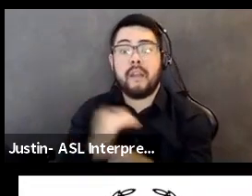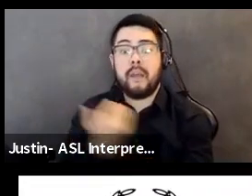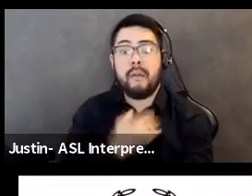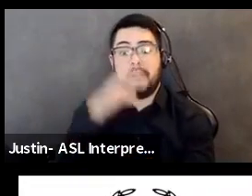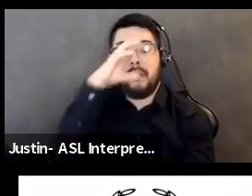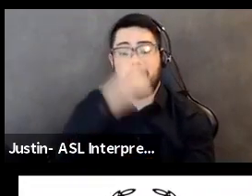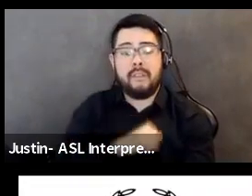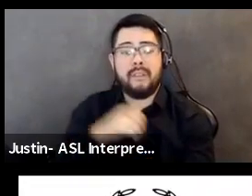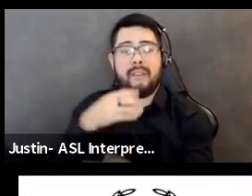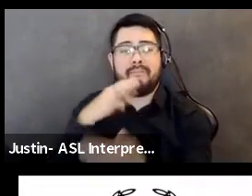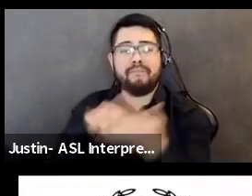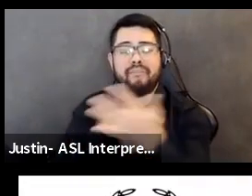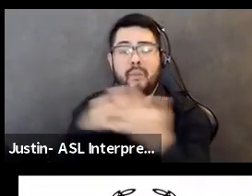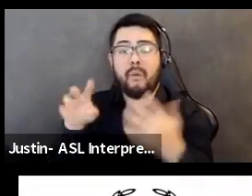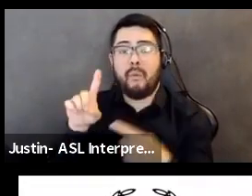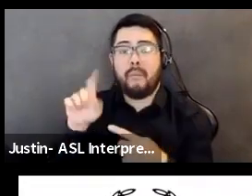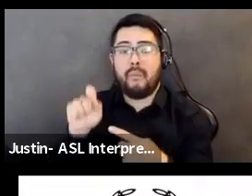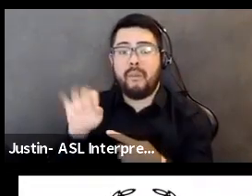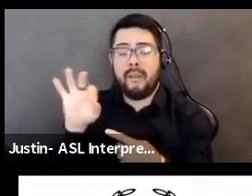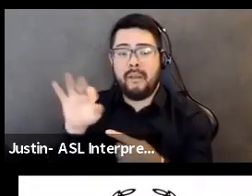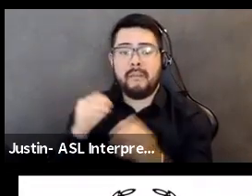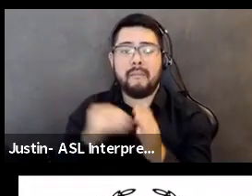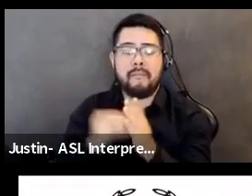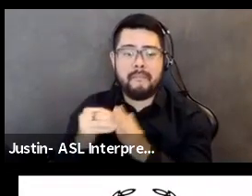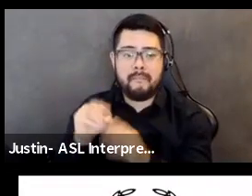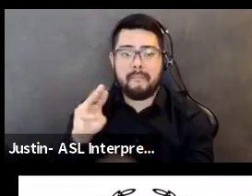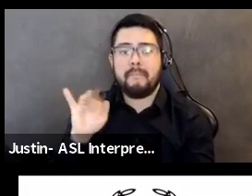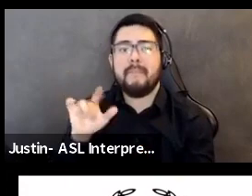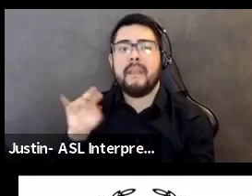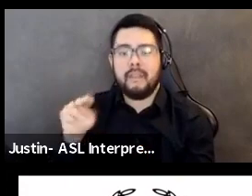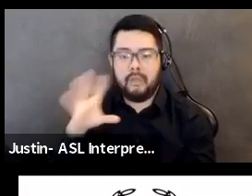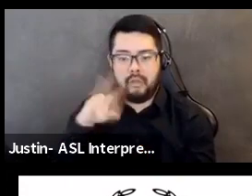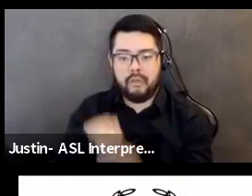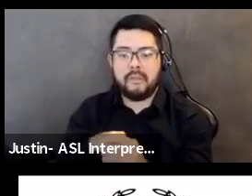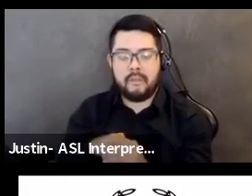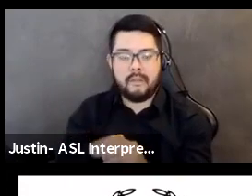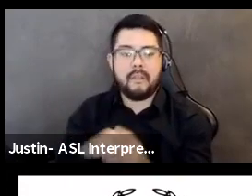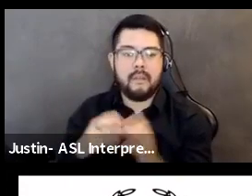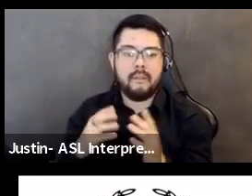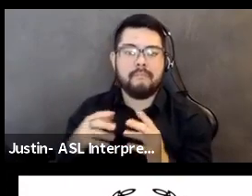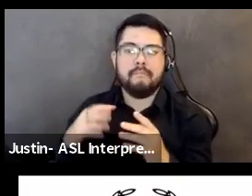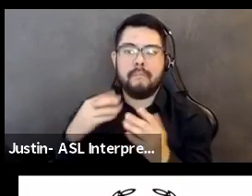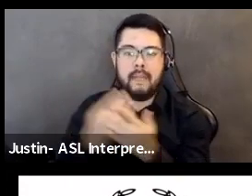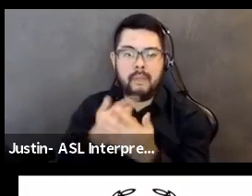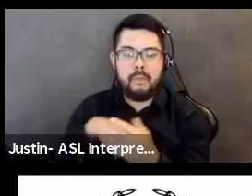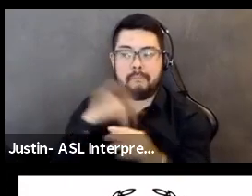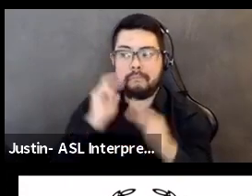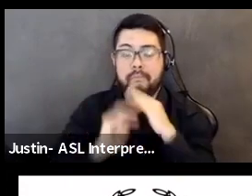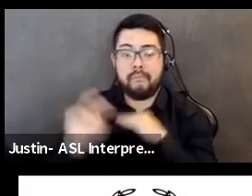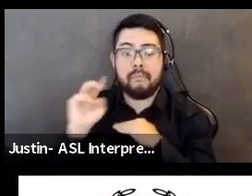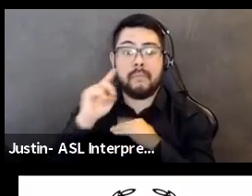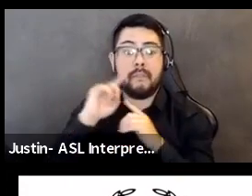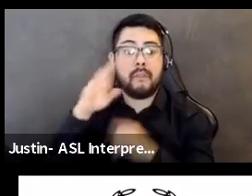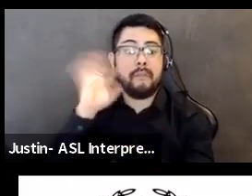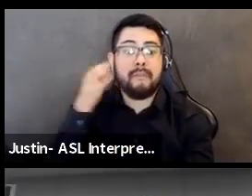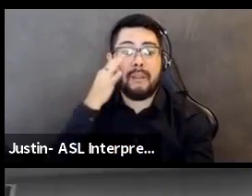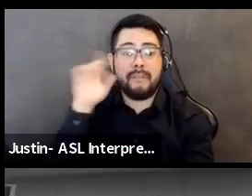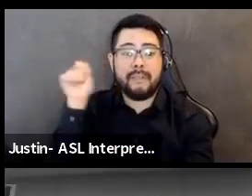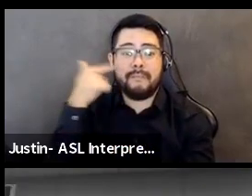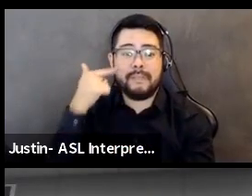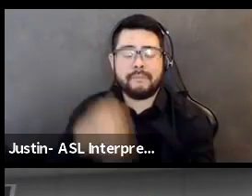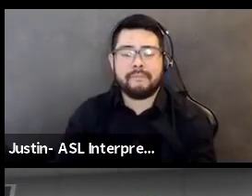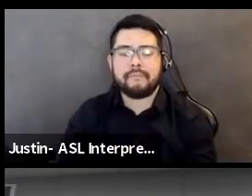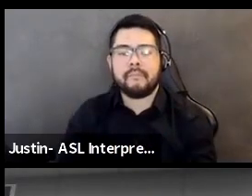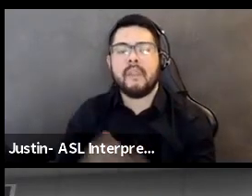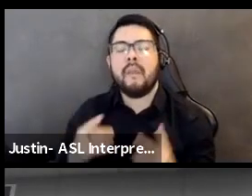1.9 billion includes the higher level and the additional stabilization funding that we're anticipating yes and my other question it's a